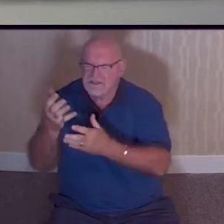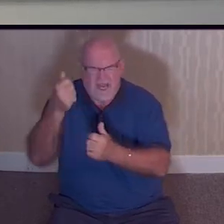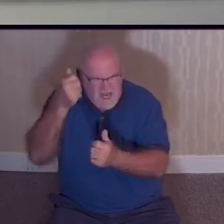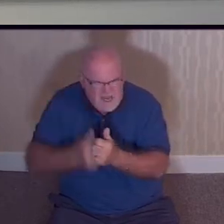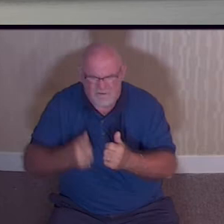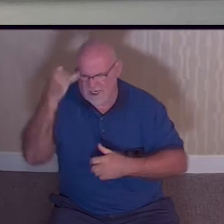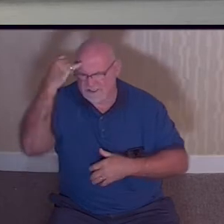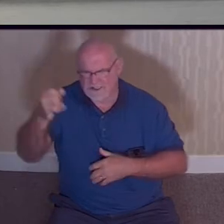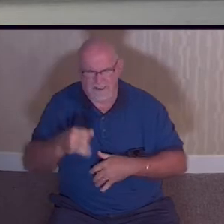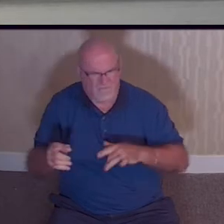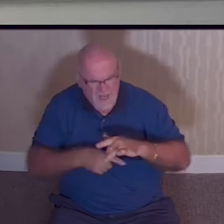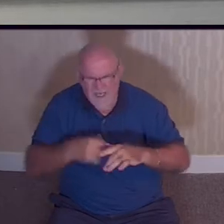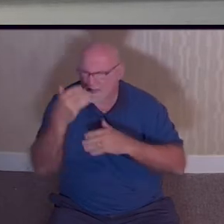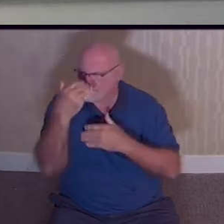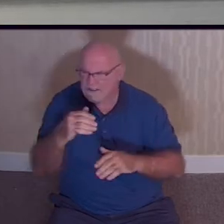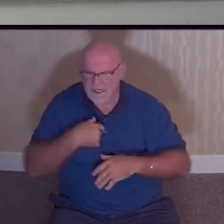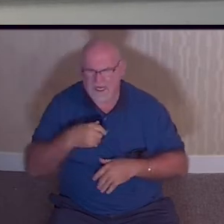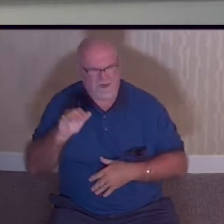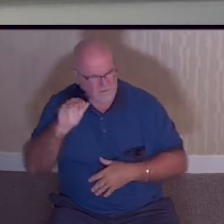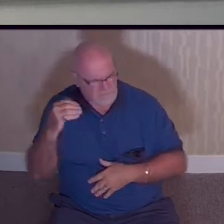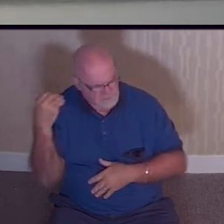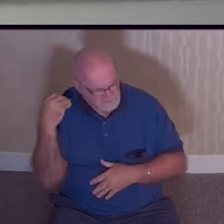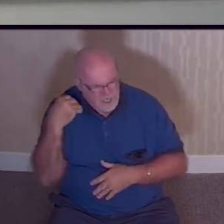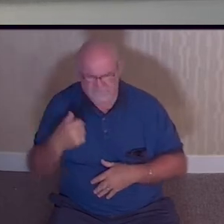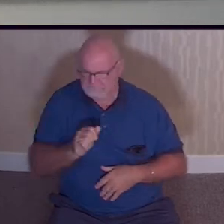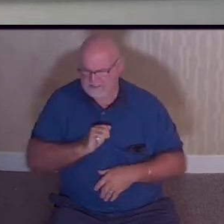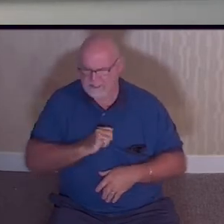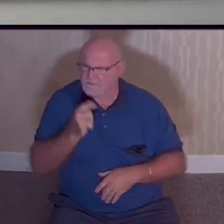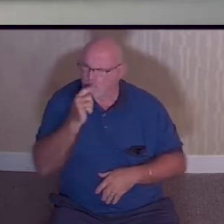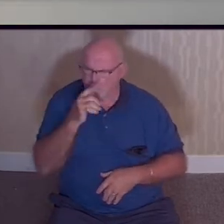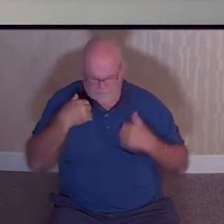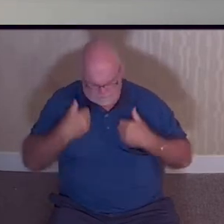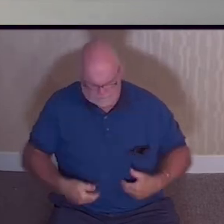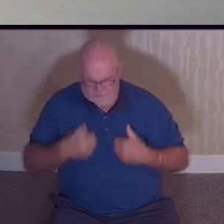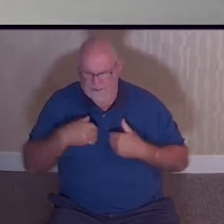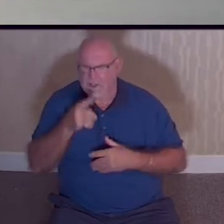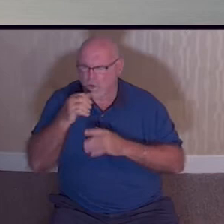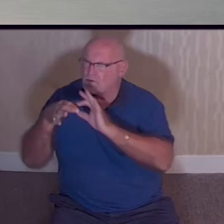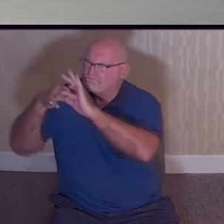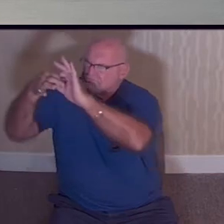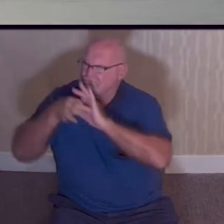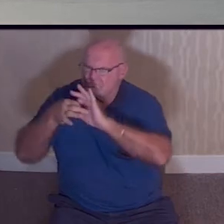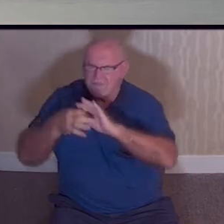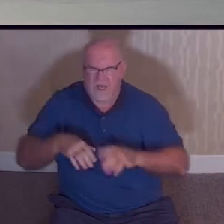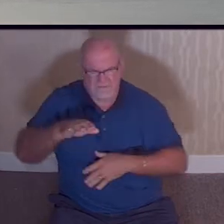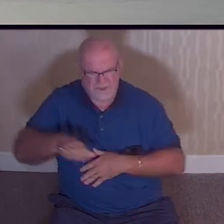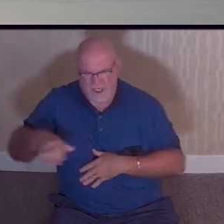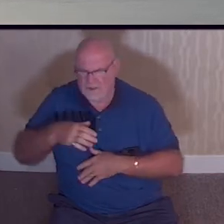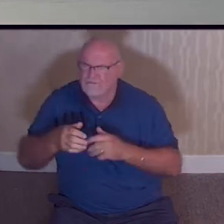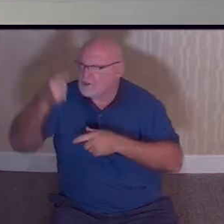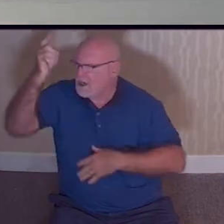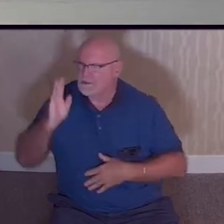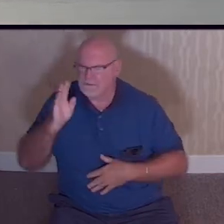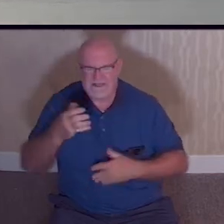of lack and limitation. I remind myself of who I am and whose I am. I'm the child of the Most High, here